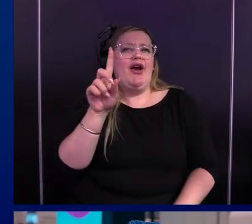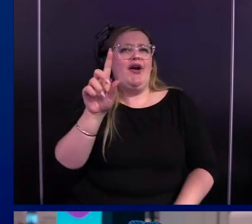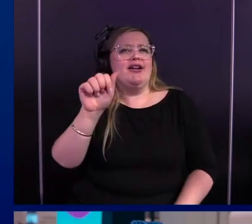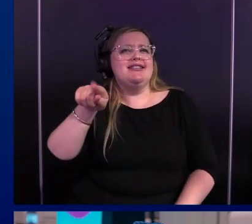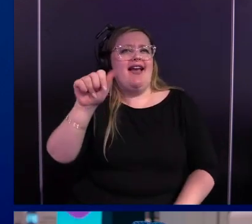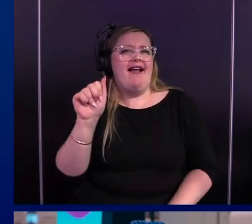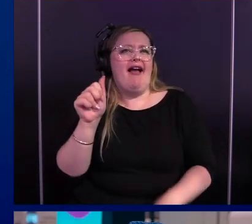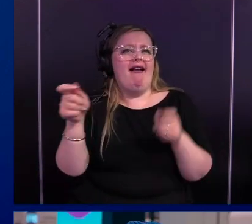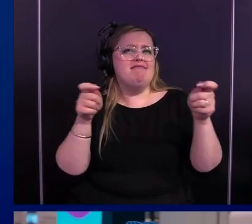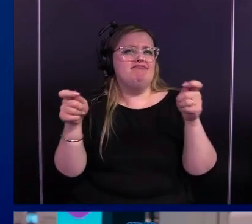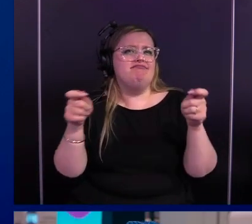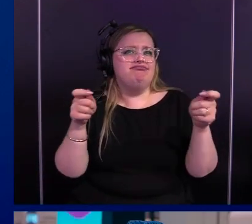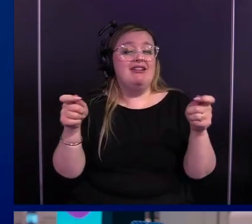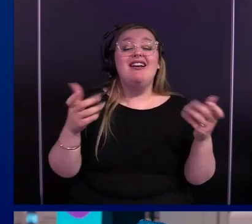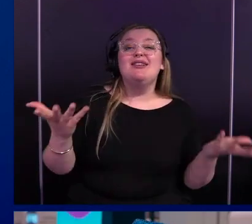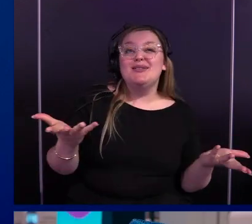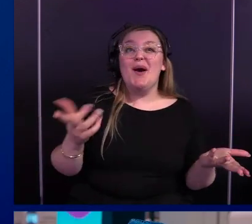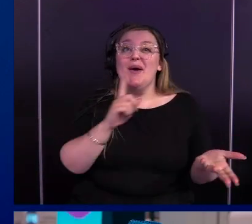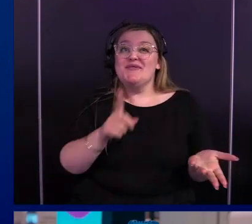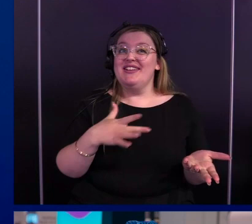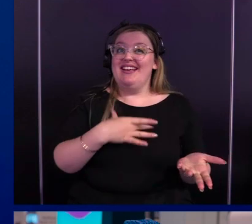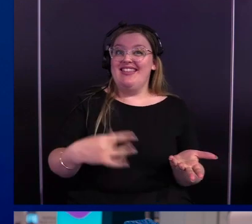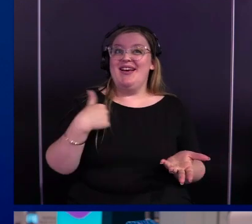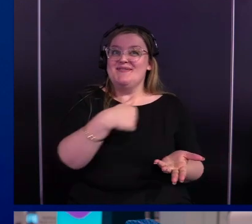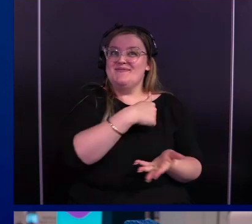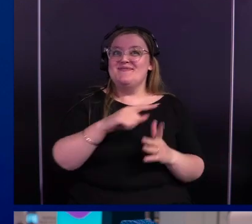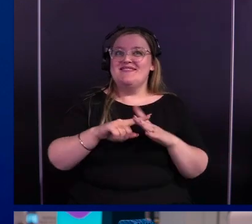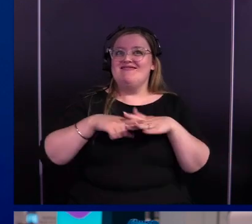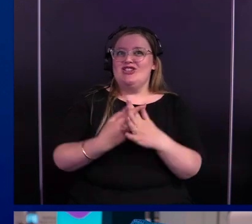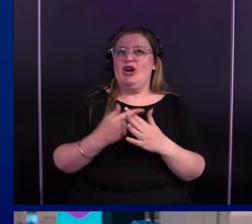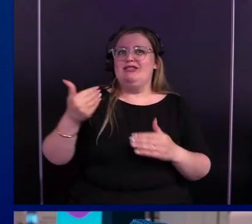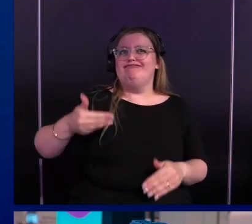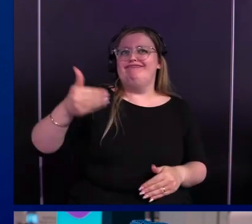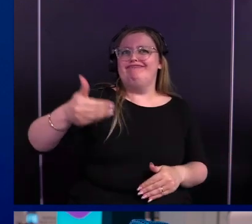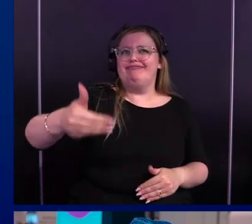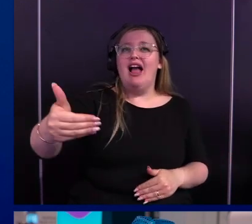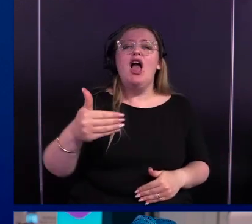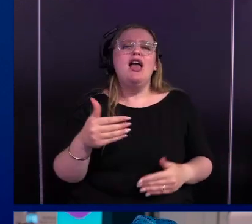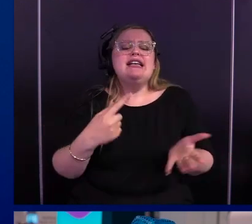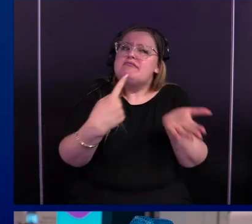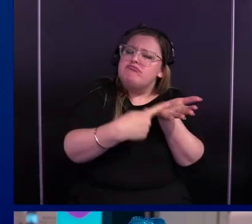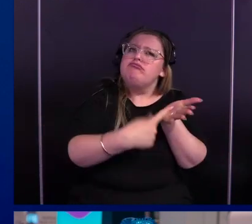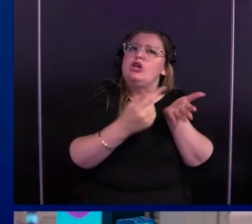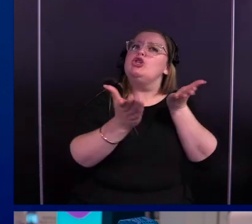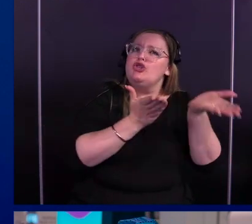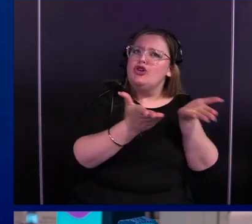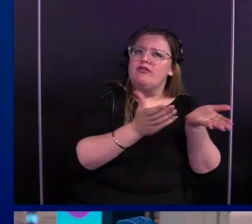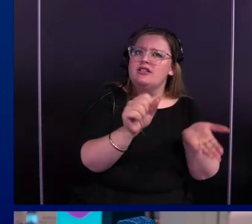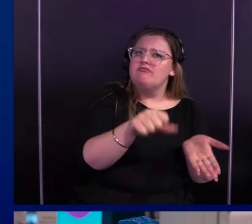the things I really like, you know, that we've started to do more and more is not just talk about the services, but talk about